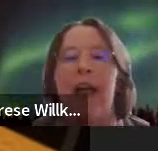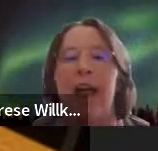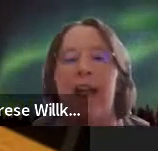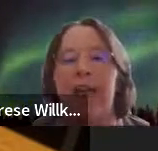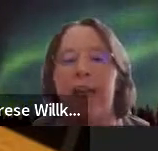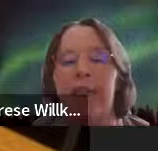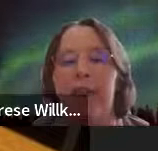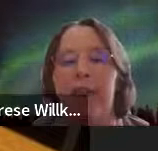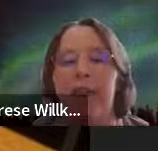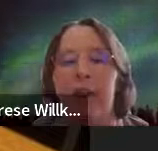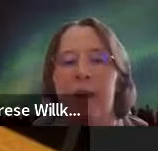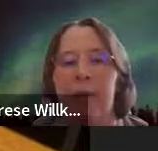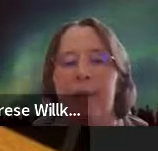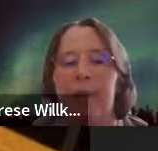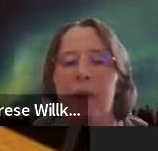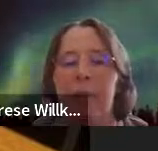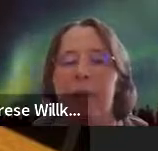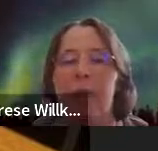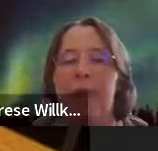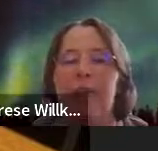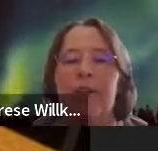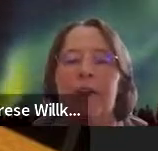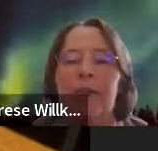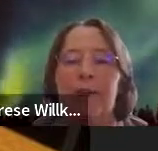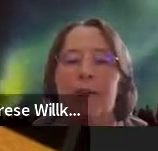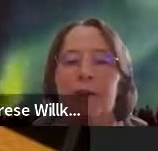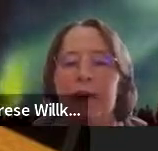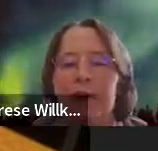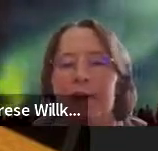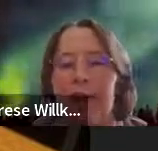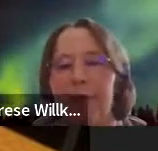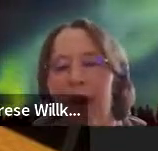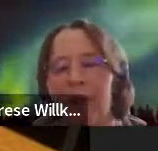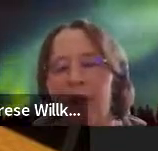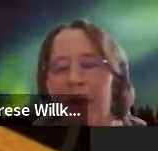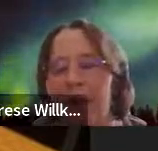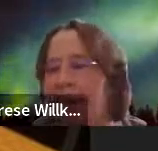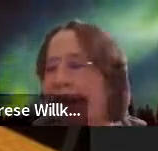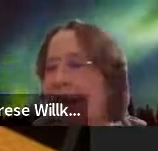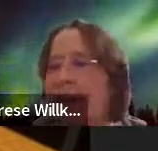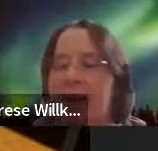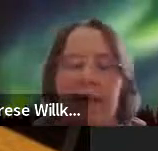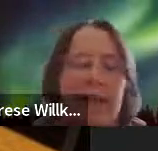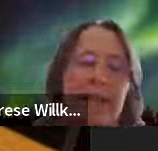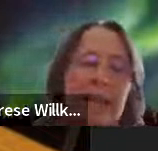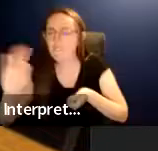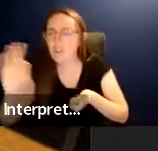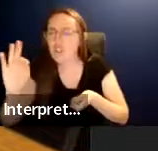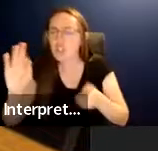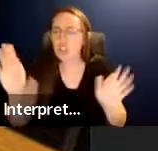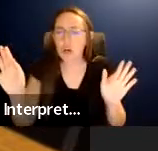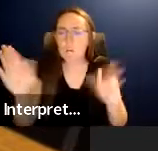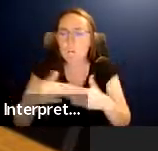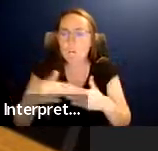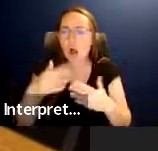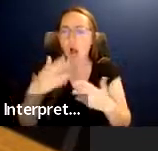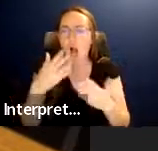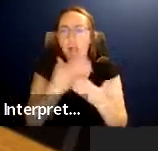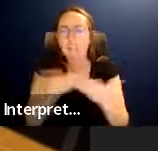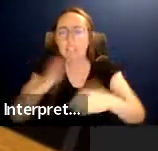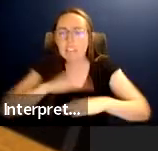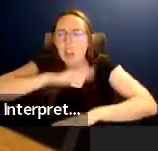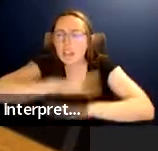to slide things, maybe we have to slide furniture, we've got to slide boxes, we have to slide things on a table